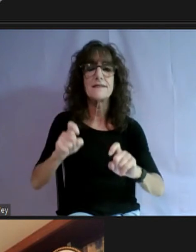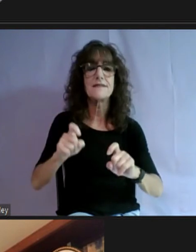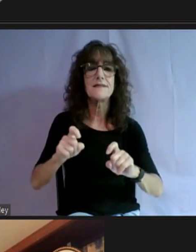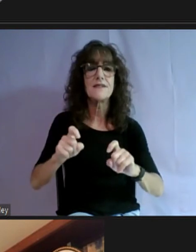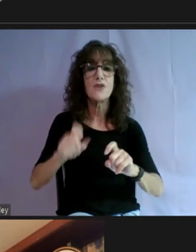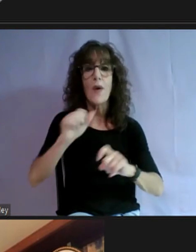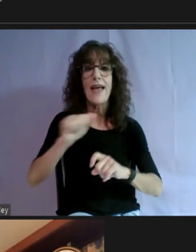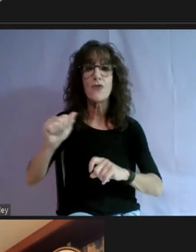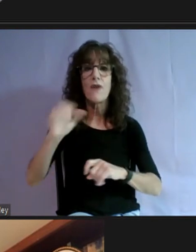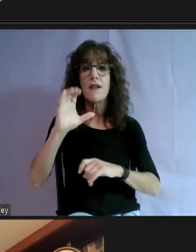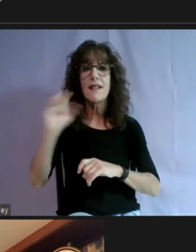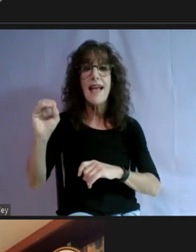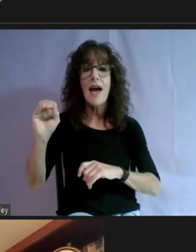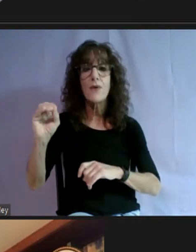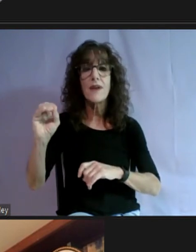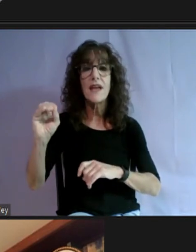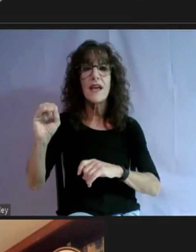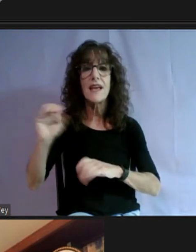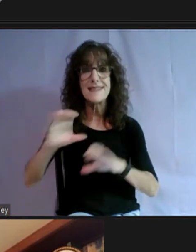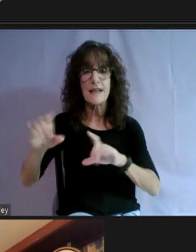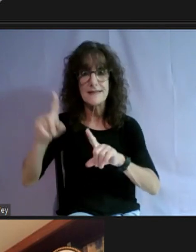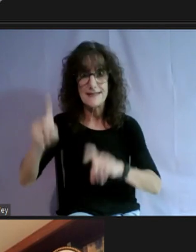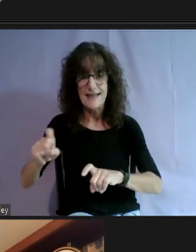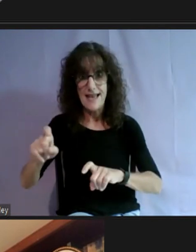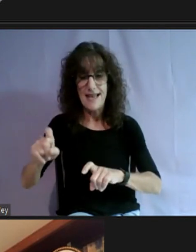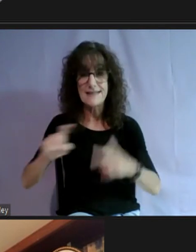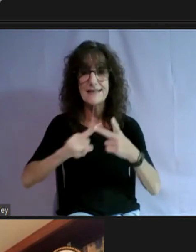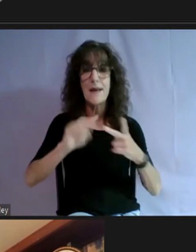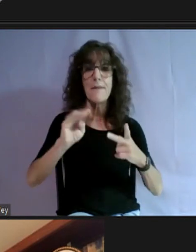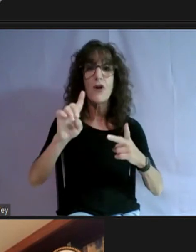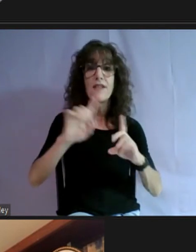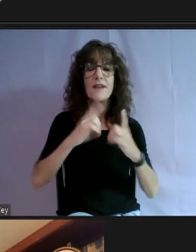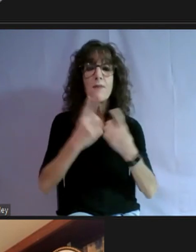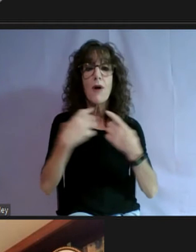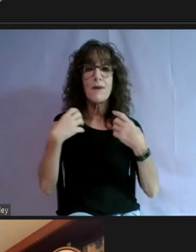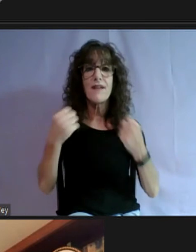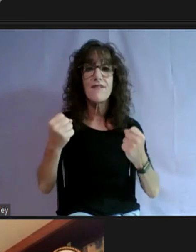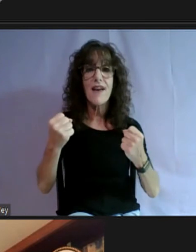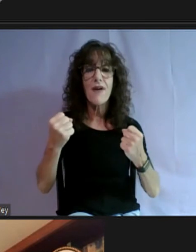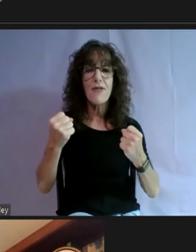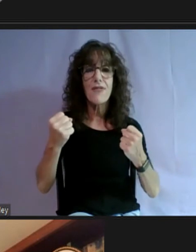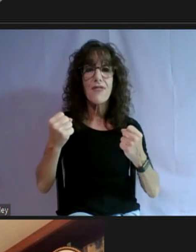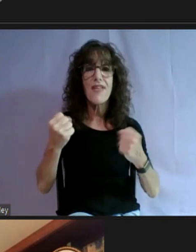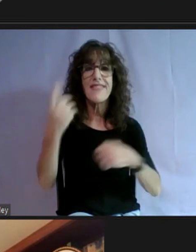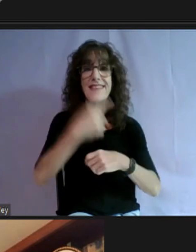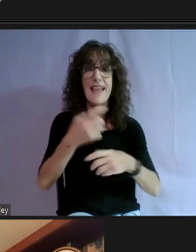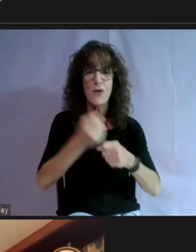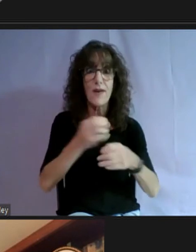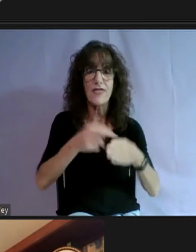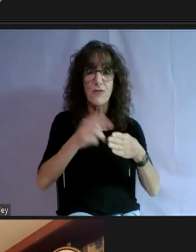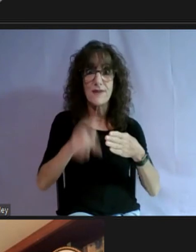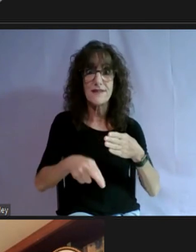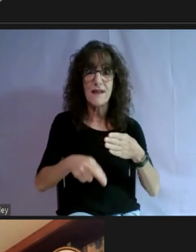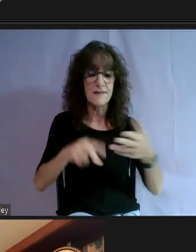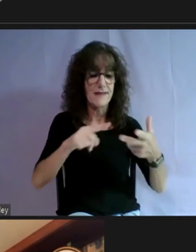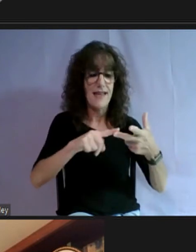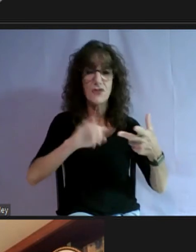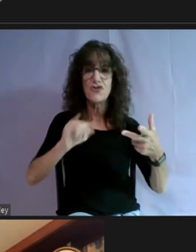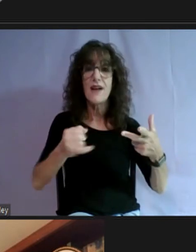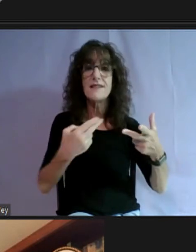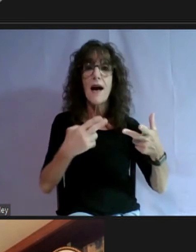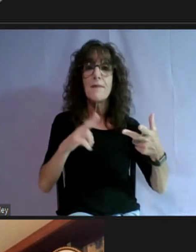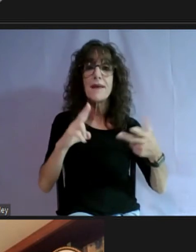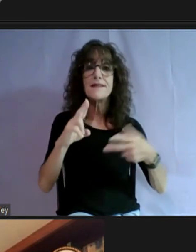Arundel County sample obtained, Maryland Department of Health, day we get the result, and Johns Hopkins